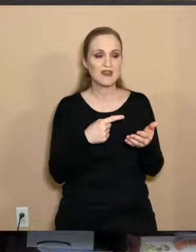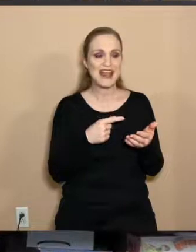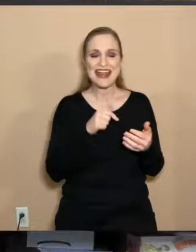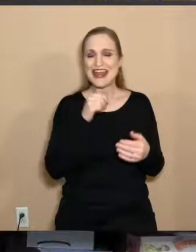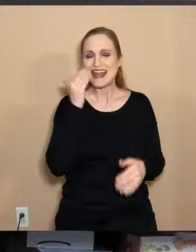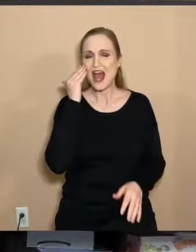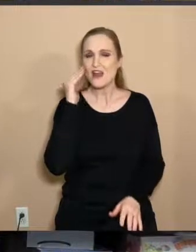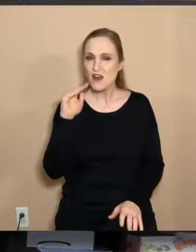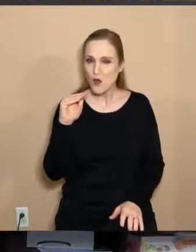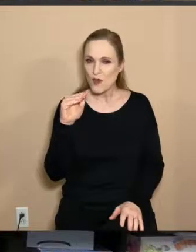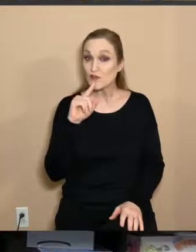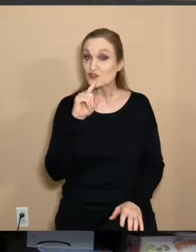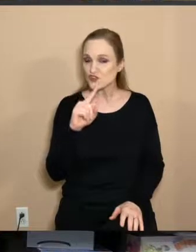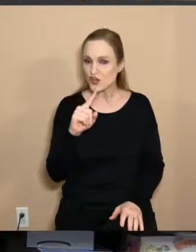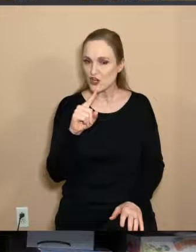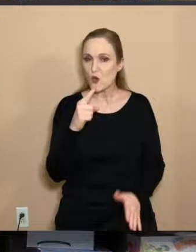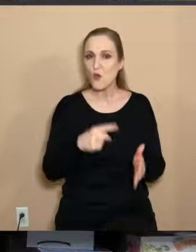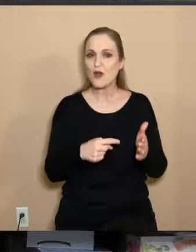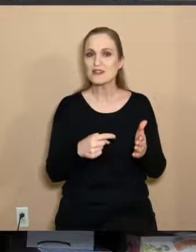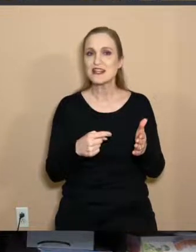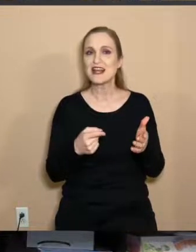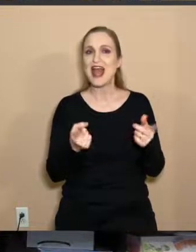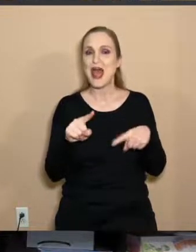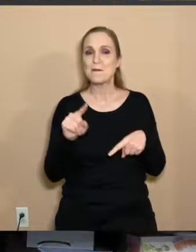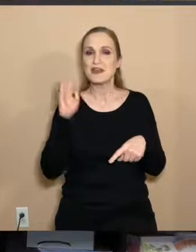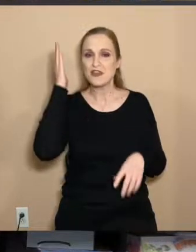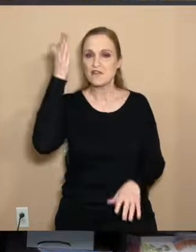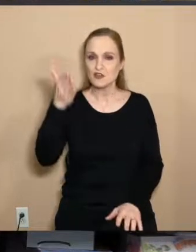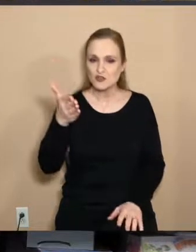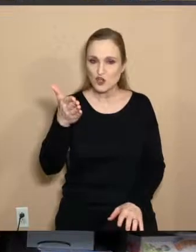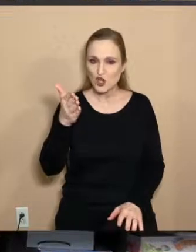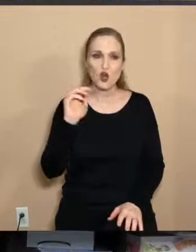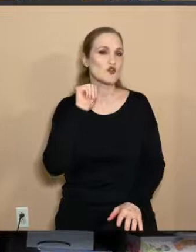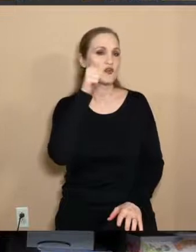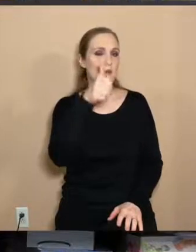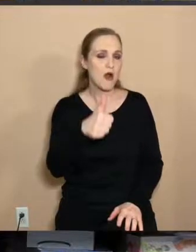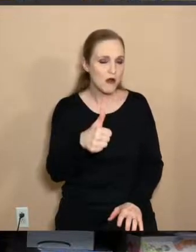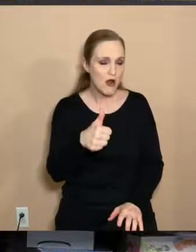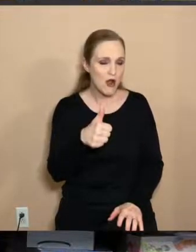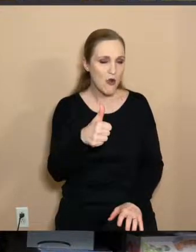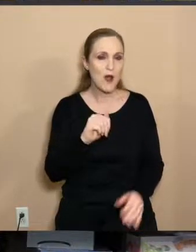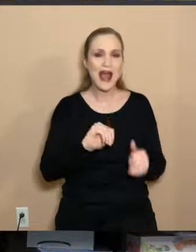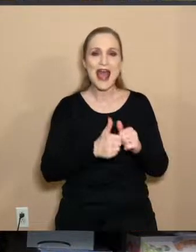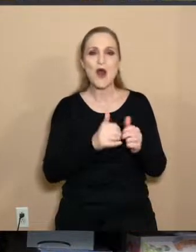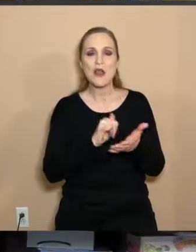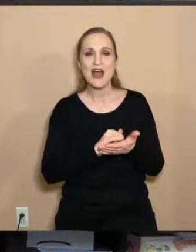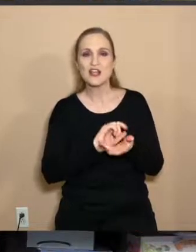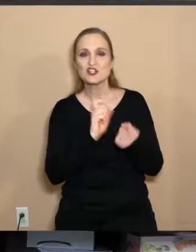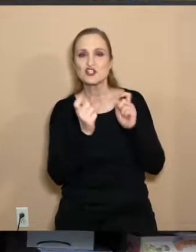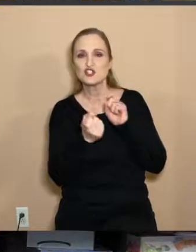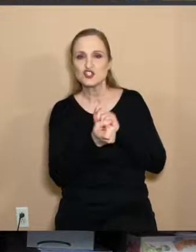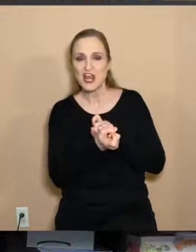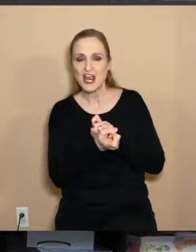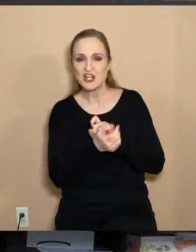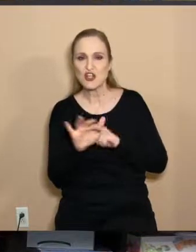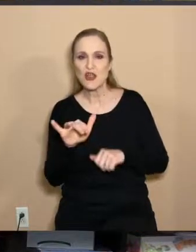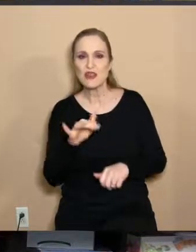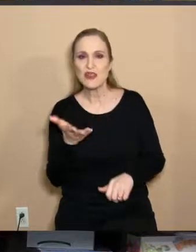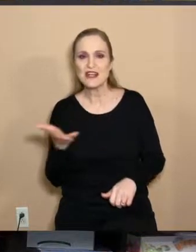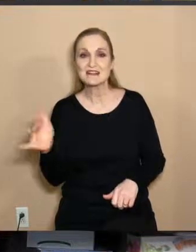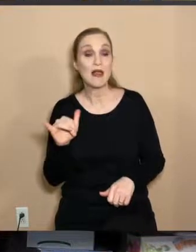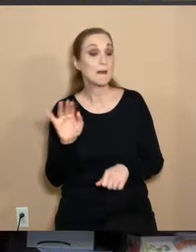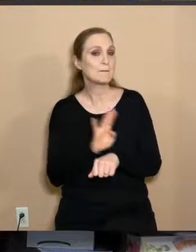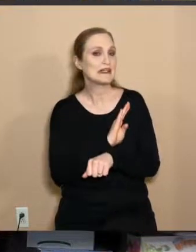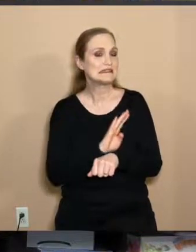not knowing for certain what's going to happen in the future, not what's going to happen tomorrow, and how that should impact things like business dealings. And